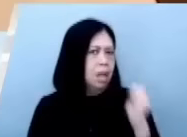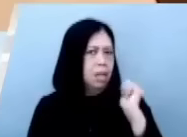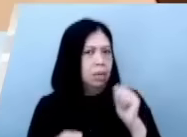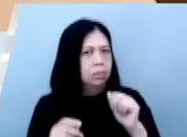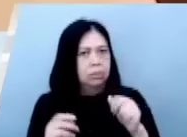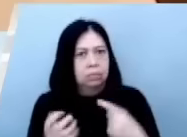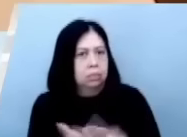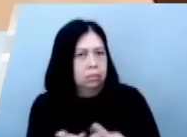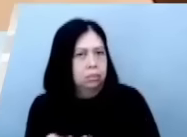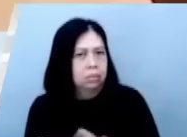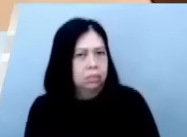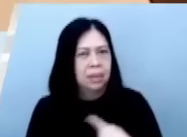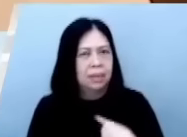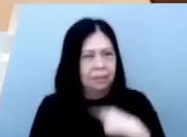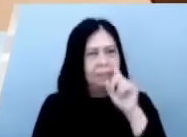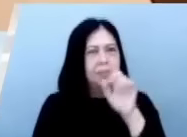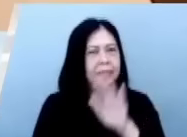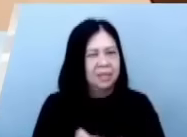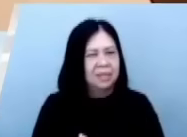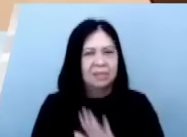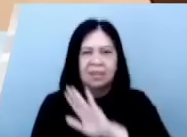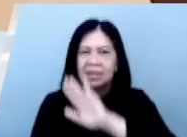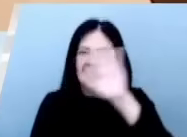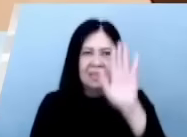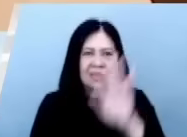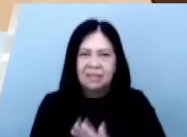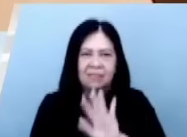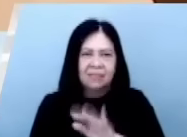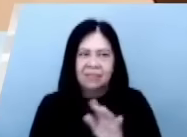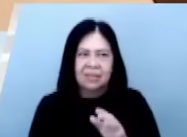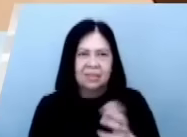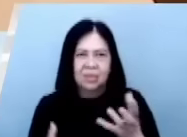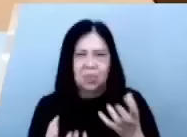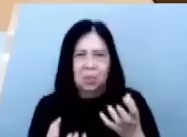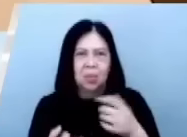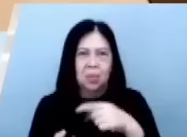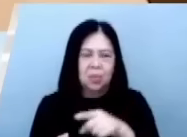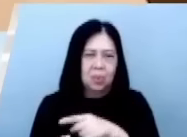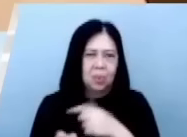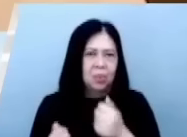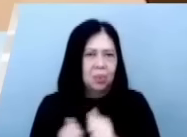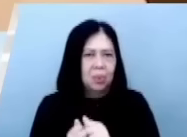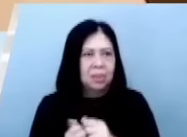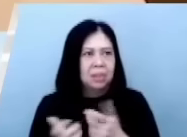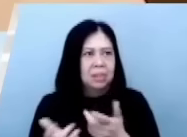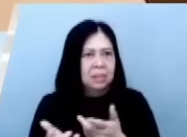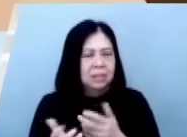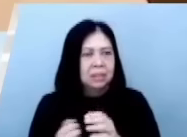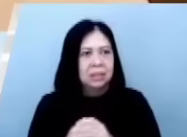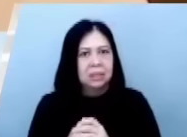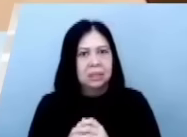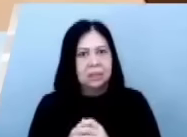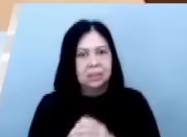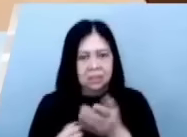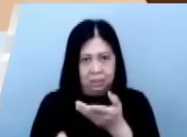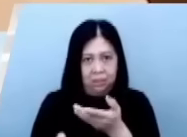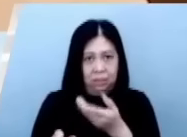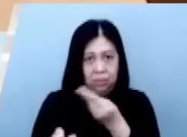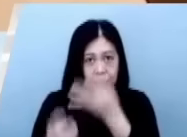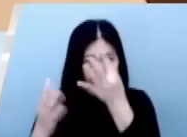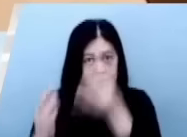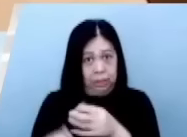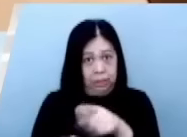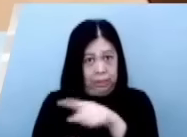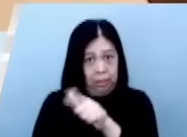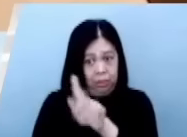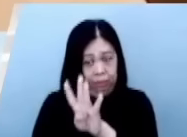I believe it has never been the intention of the Philippine Constitution to arrogate unto a few senators the